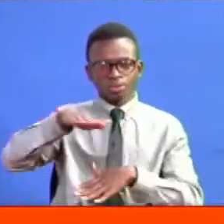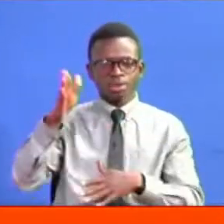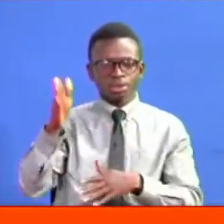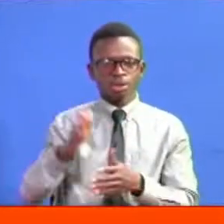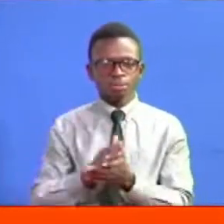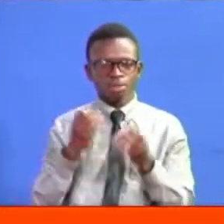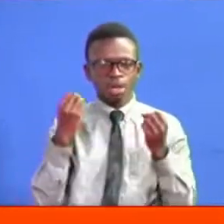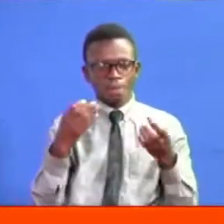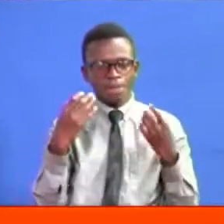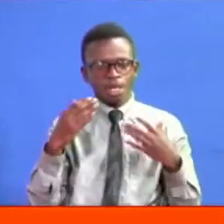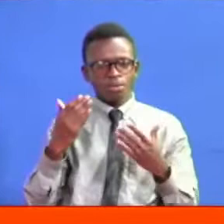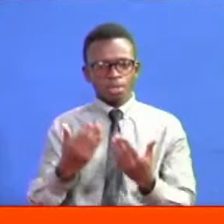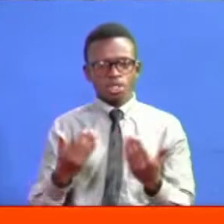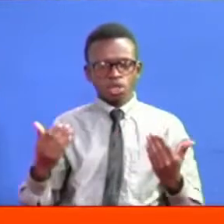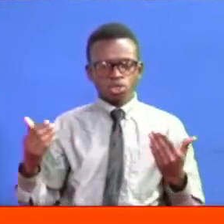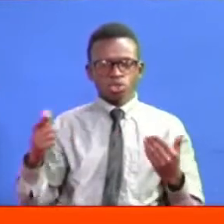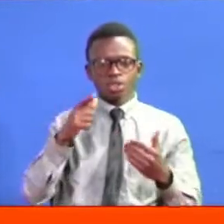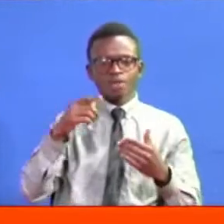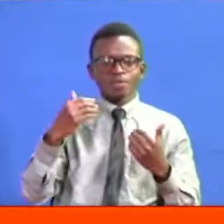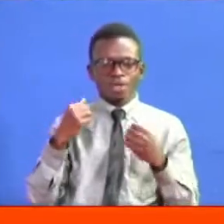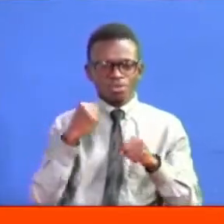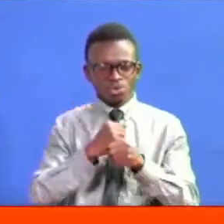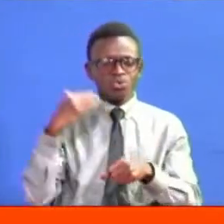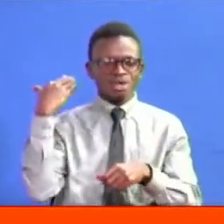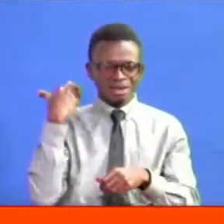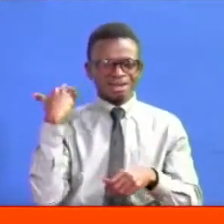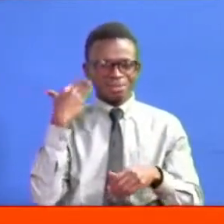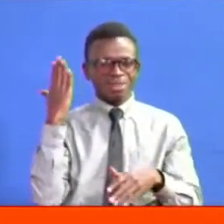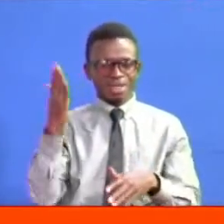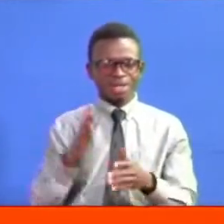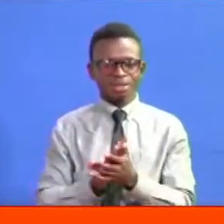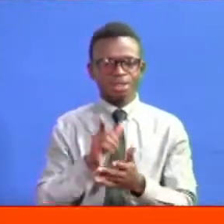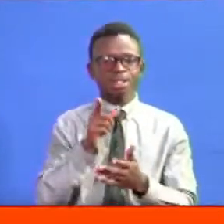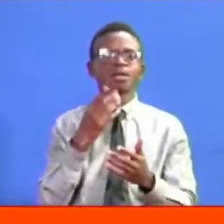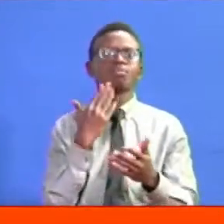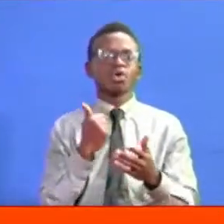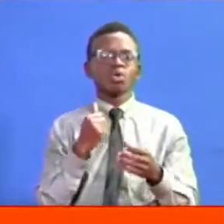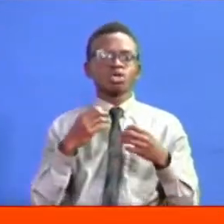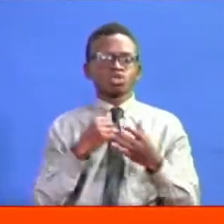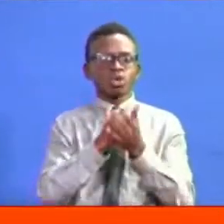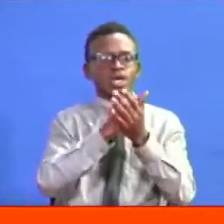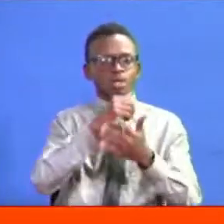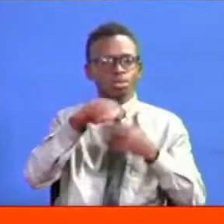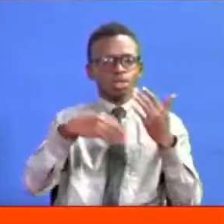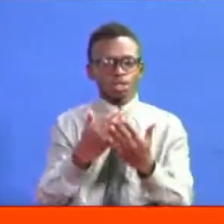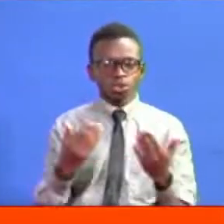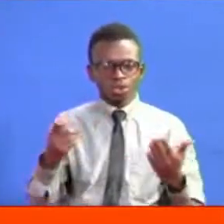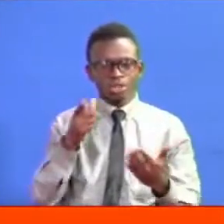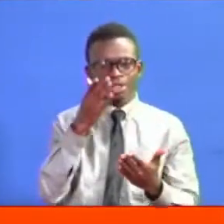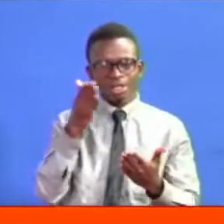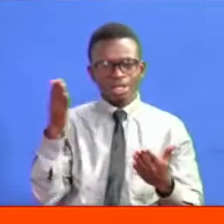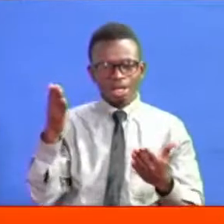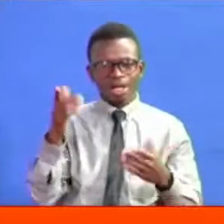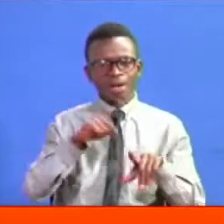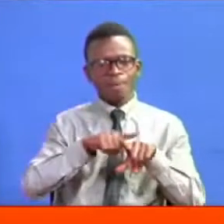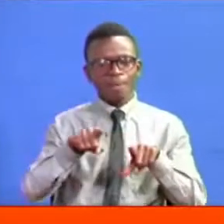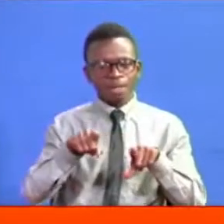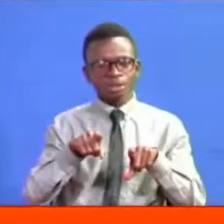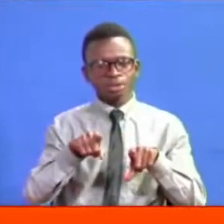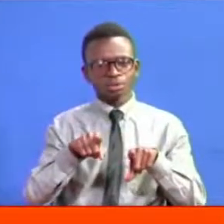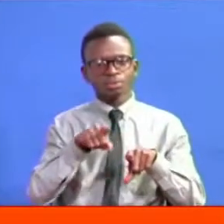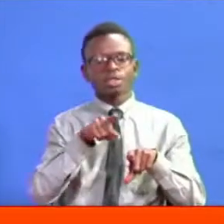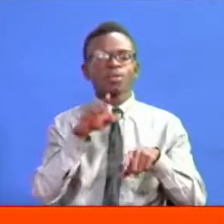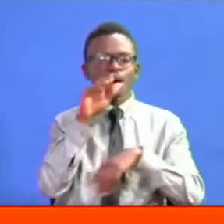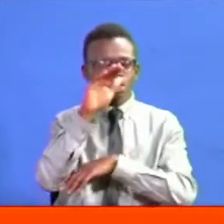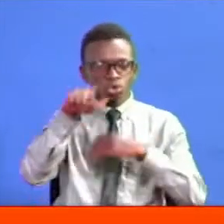lured to crimes so as to cater for their day-to-day life. Adams aims to impact the children in a positive way by inspiring them to use their talents and